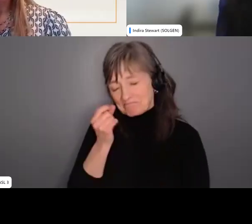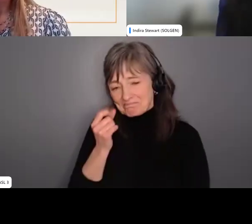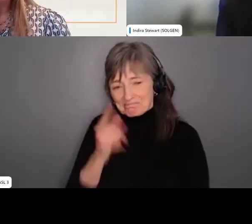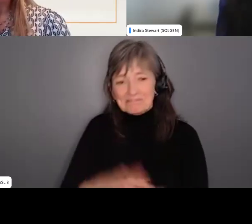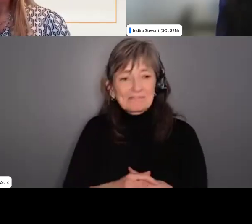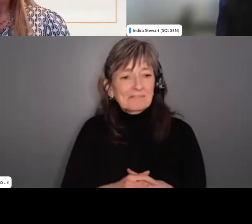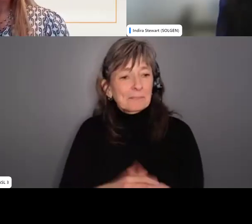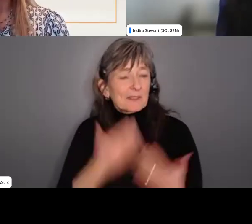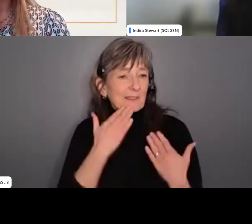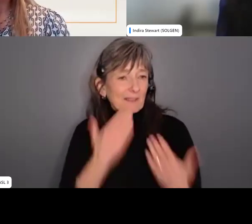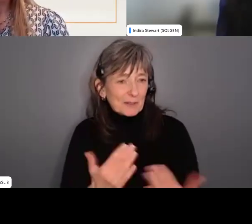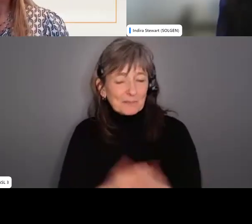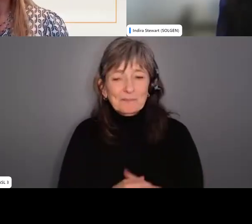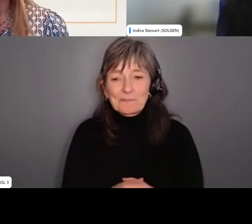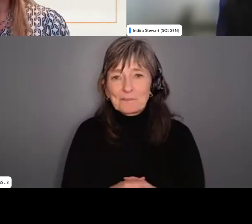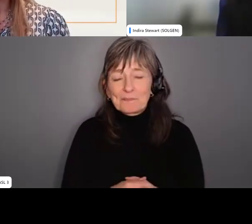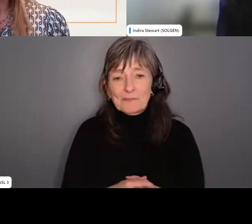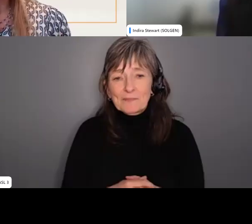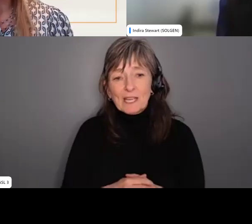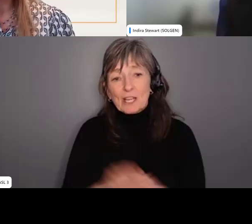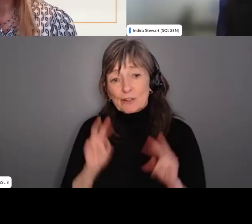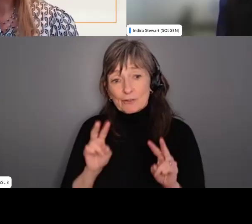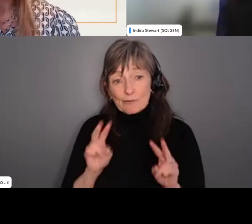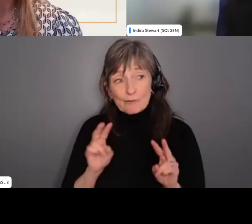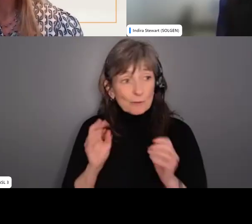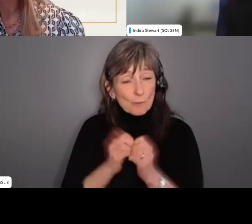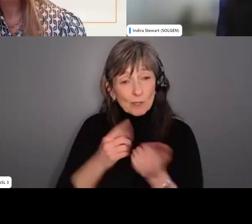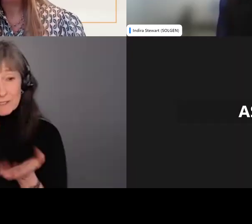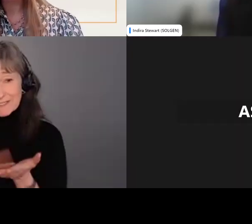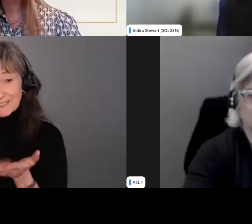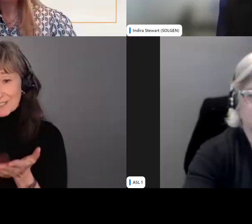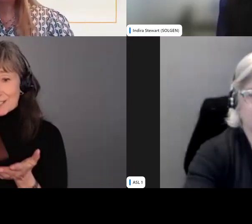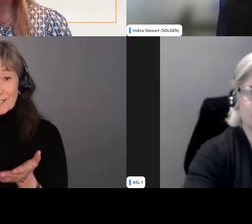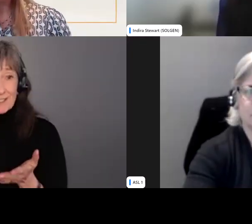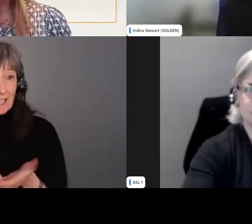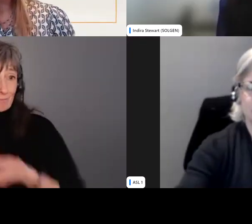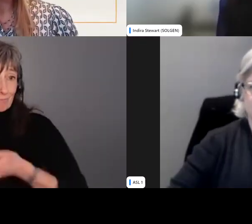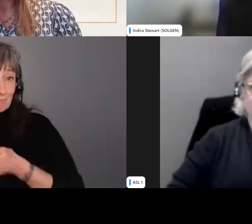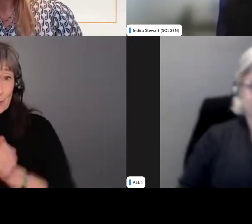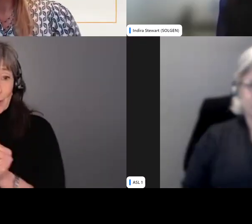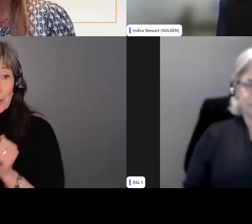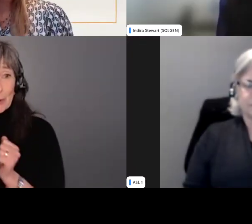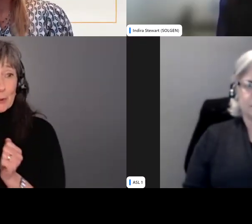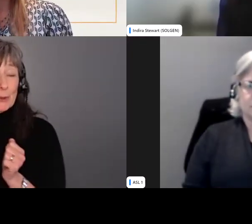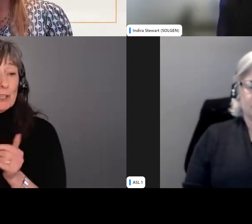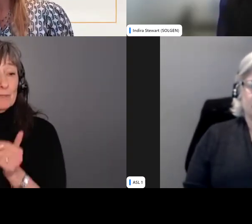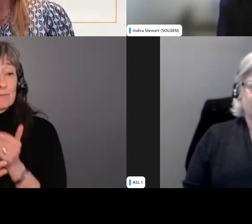again. And we look forward to further conversations and collaboration with you and